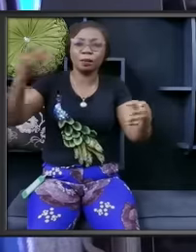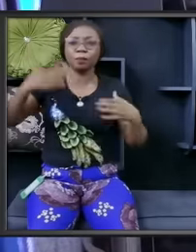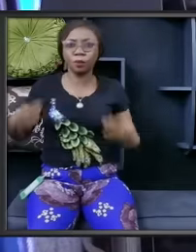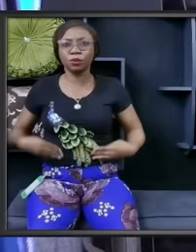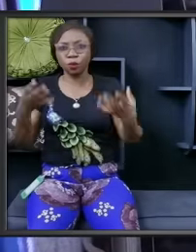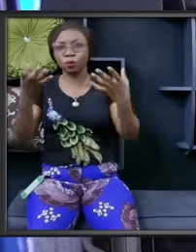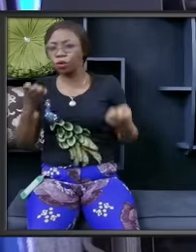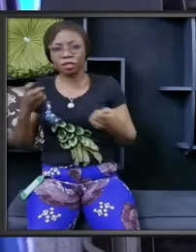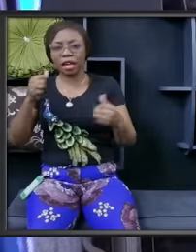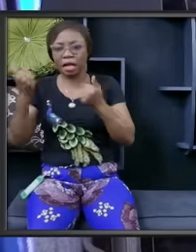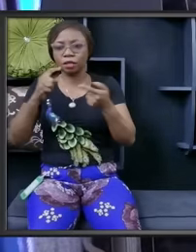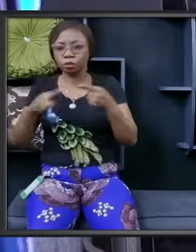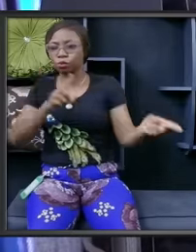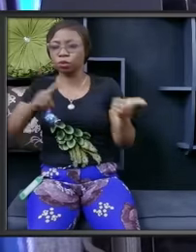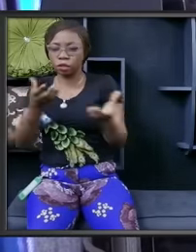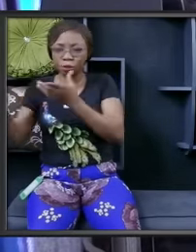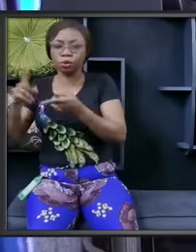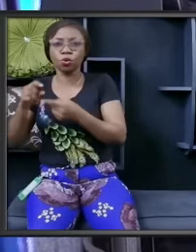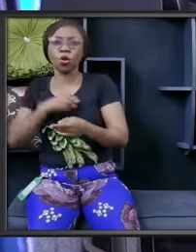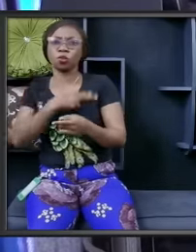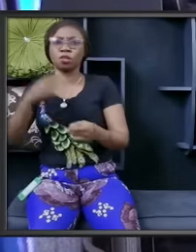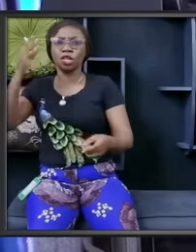kill the person. So now